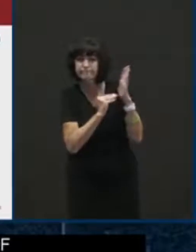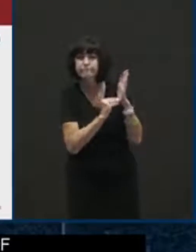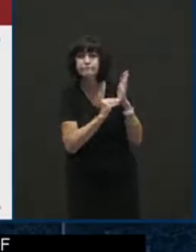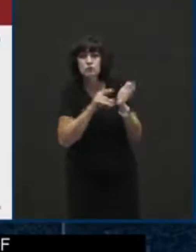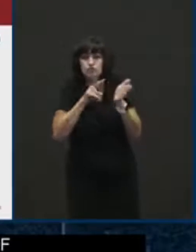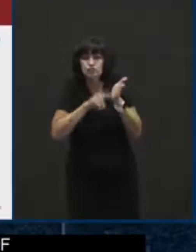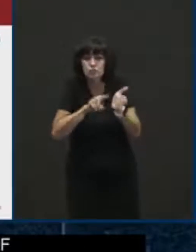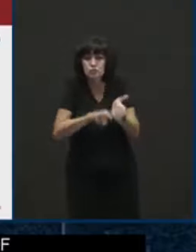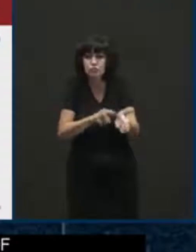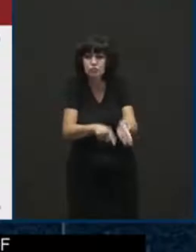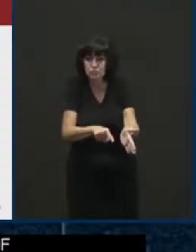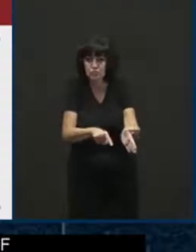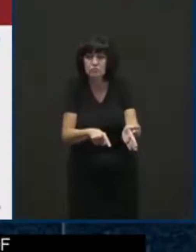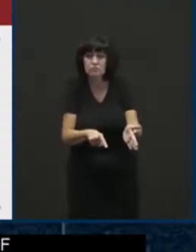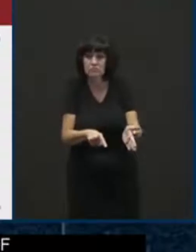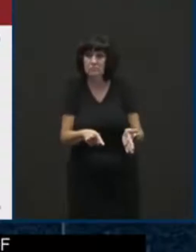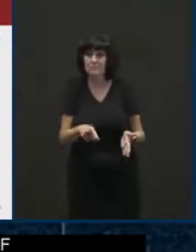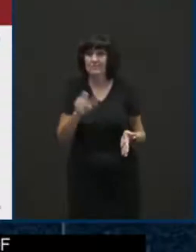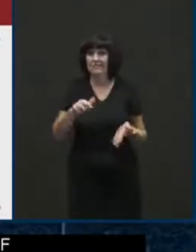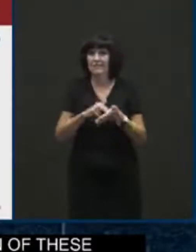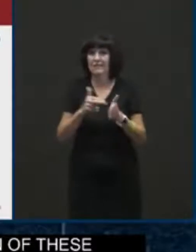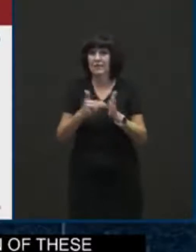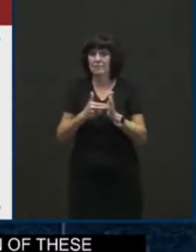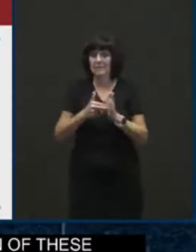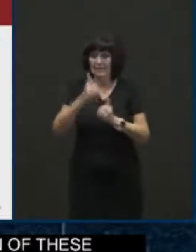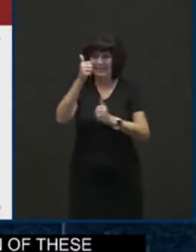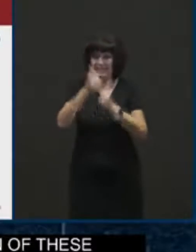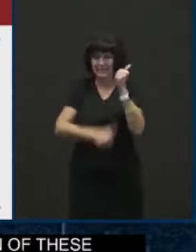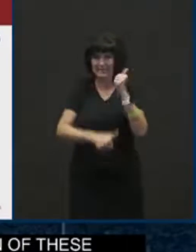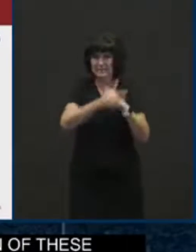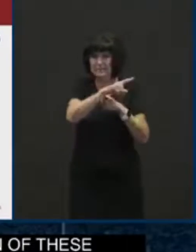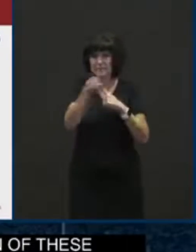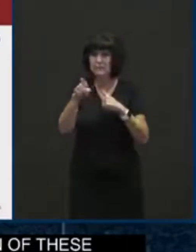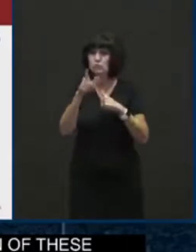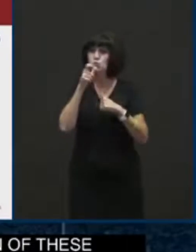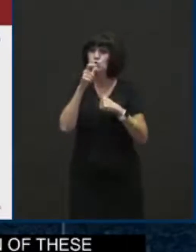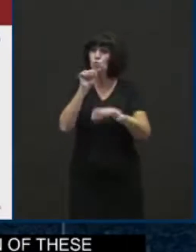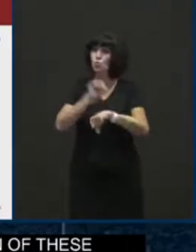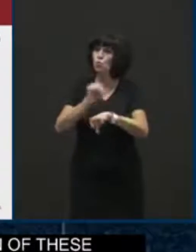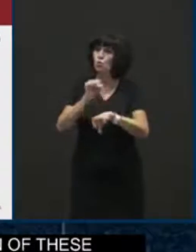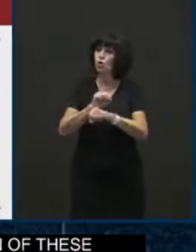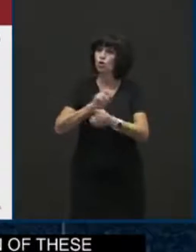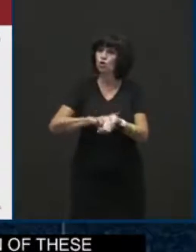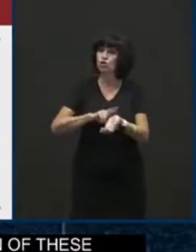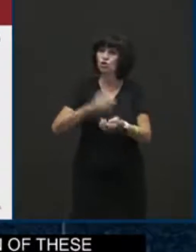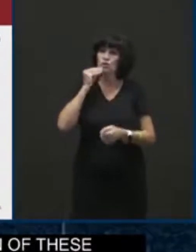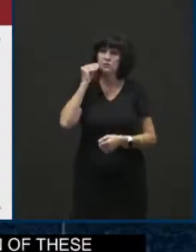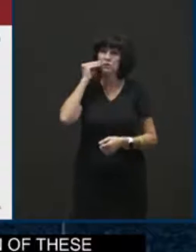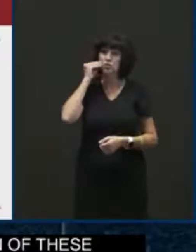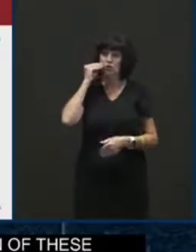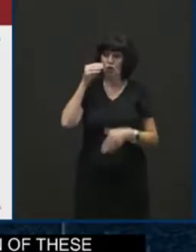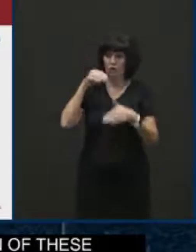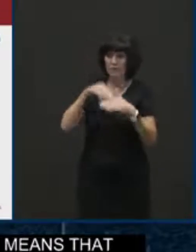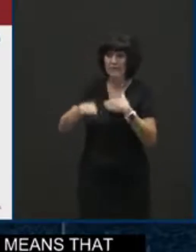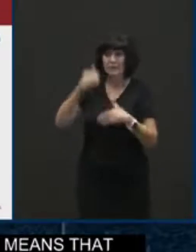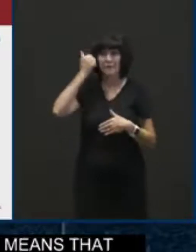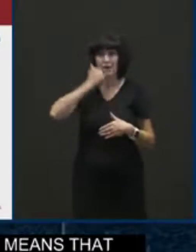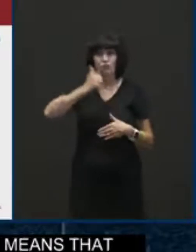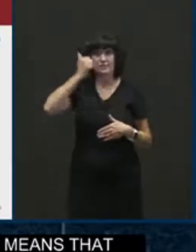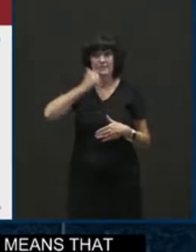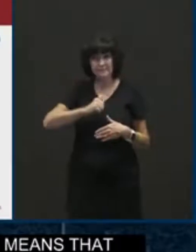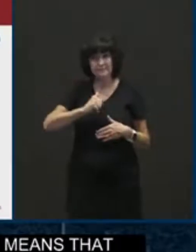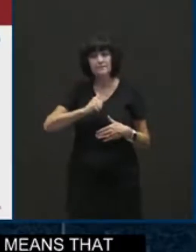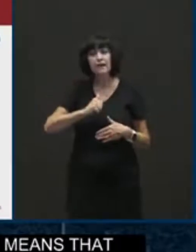means every staff member gets screened at the beginning of their staff. Every resident gets screened for fever and symptoms on a